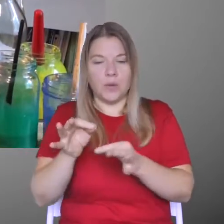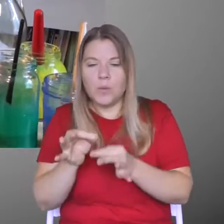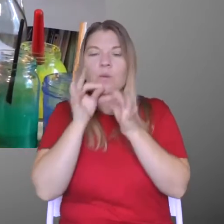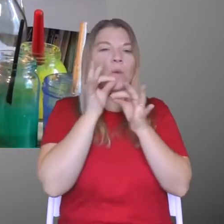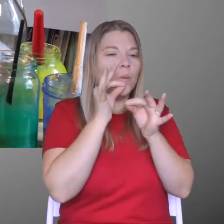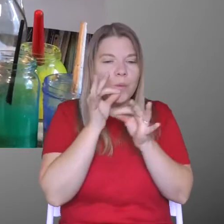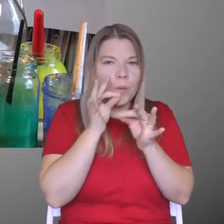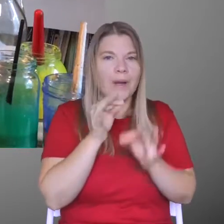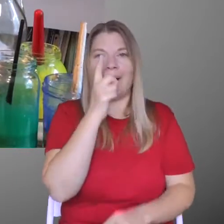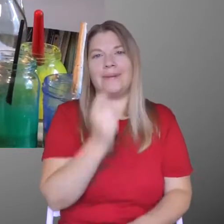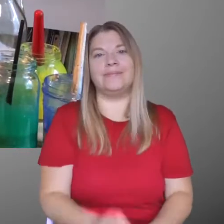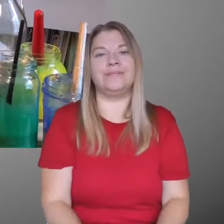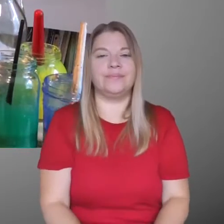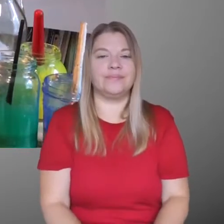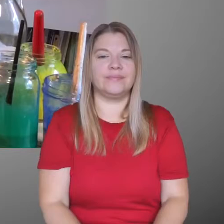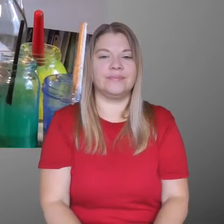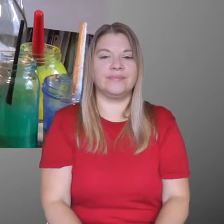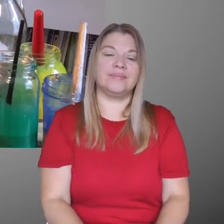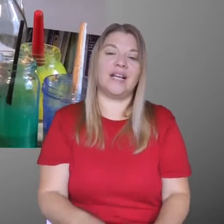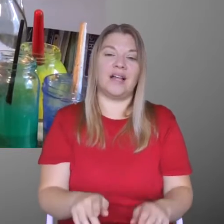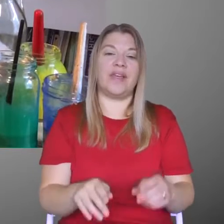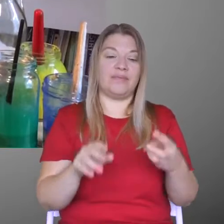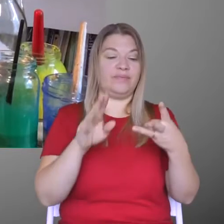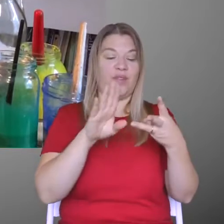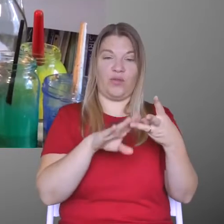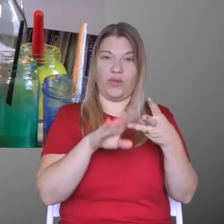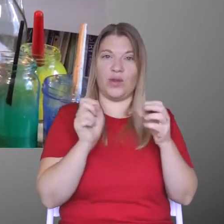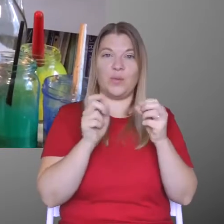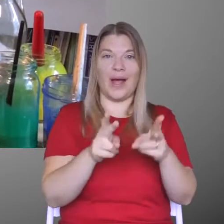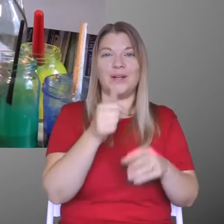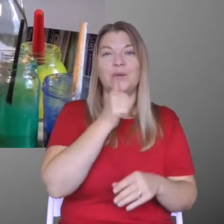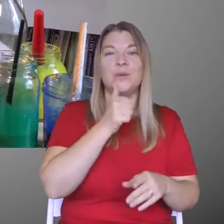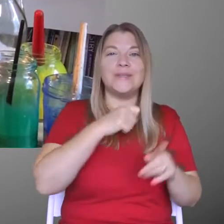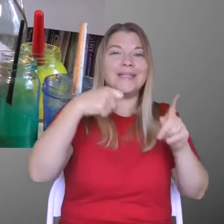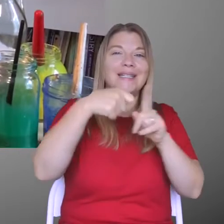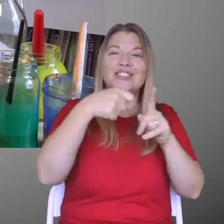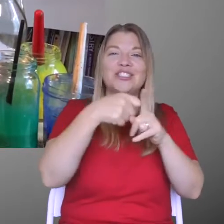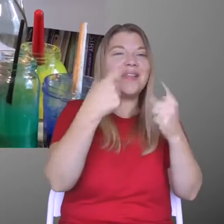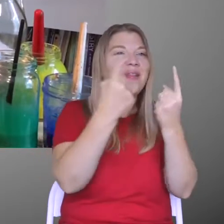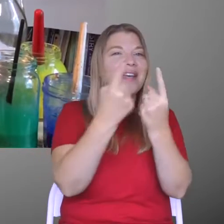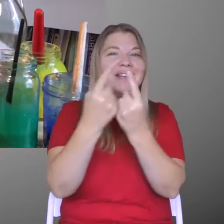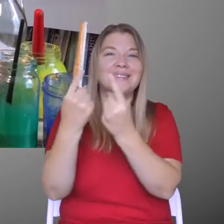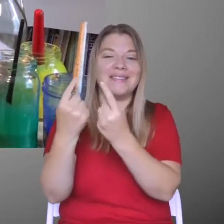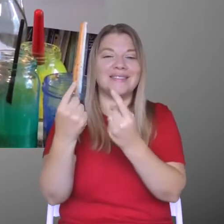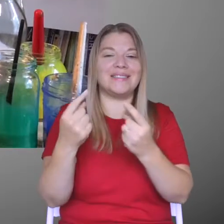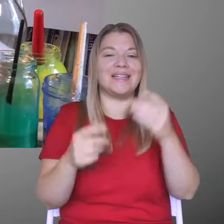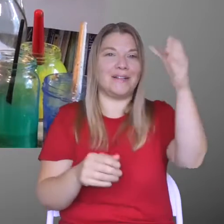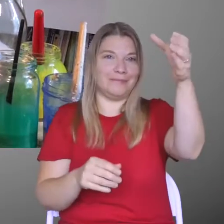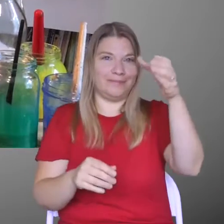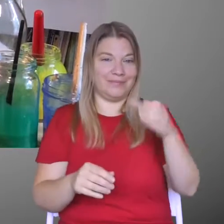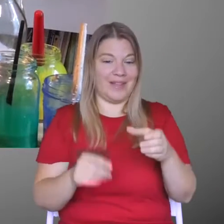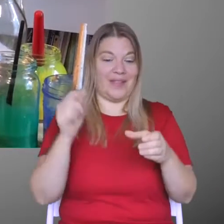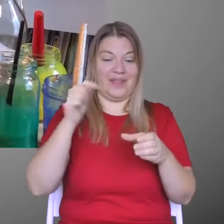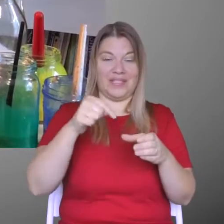here are some things which I have from my store cupboard. So in this one, it smells fantastic. It's very, very, very